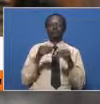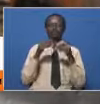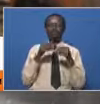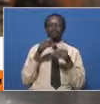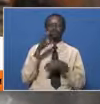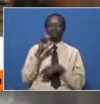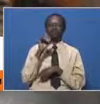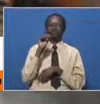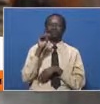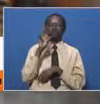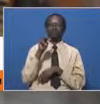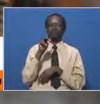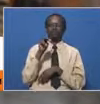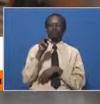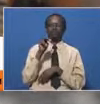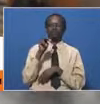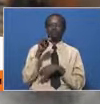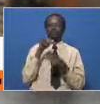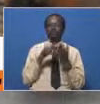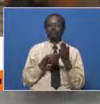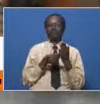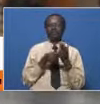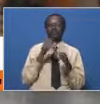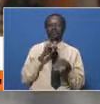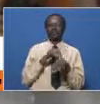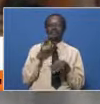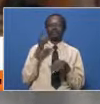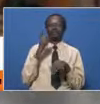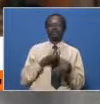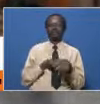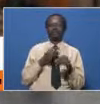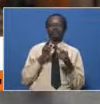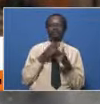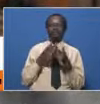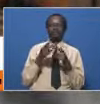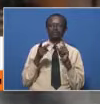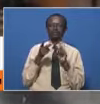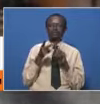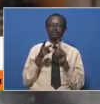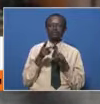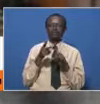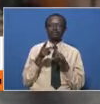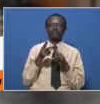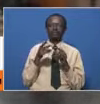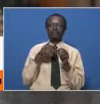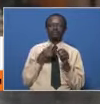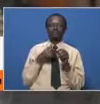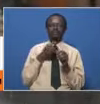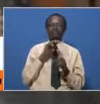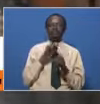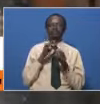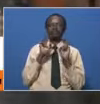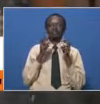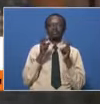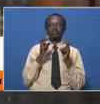in the first, very clearly by ODM. The second one was a little this way, that way.